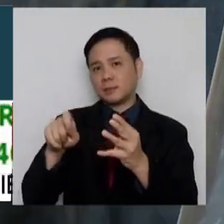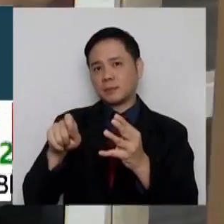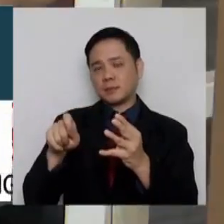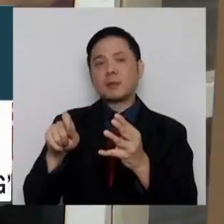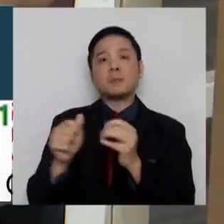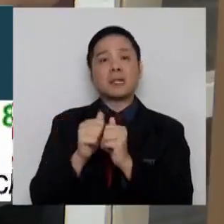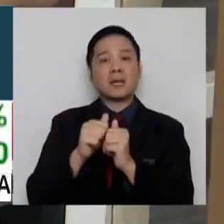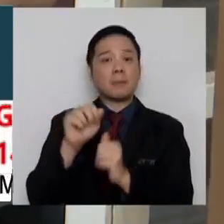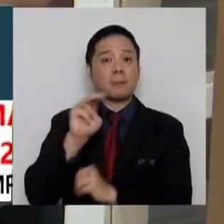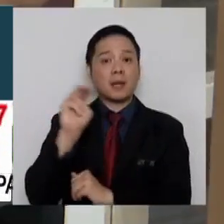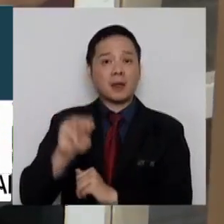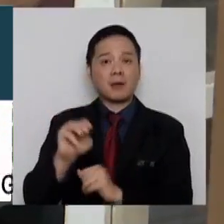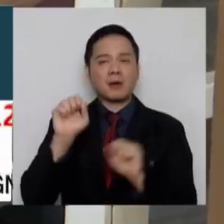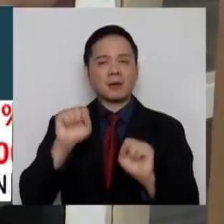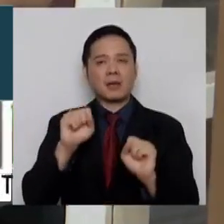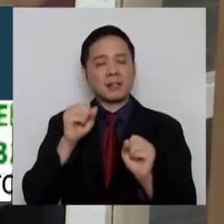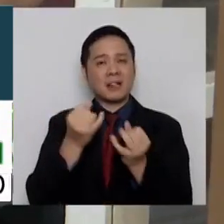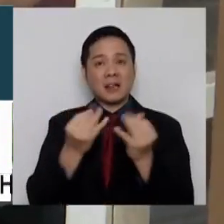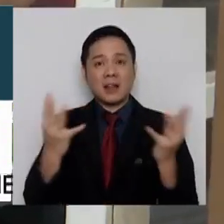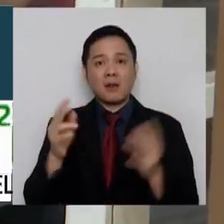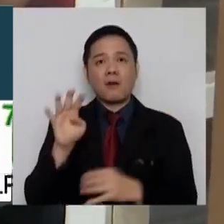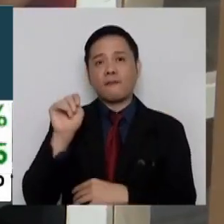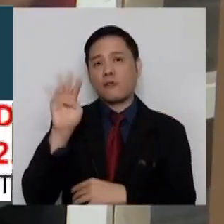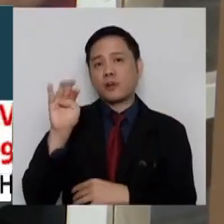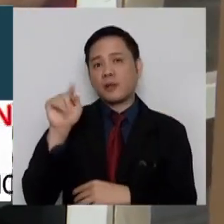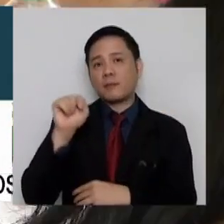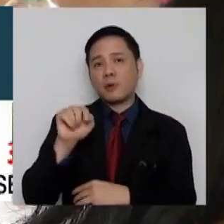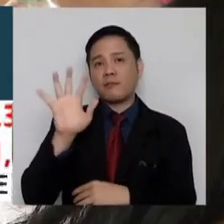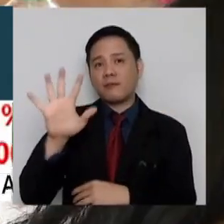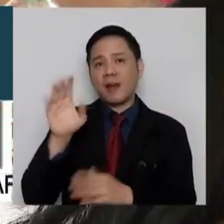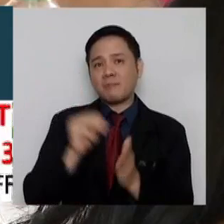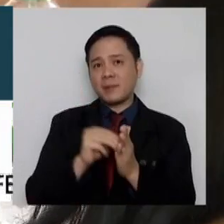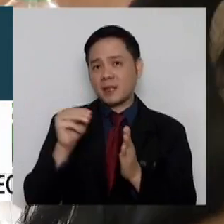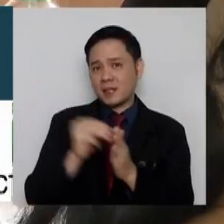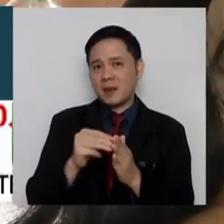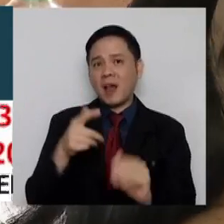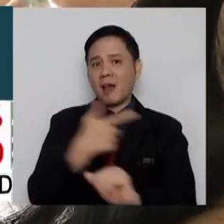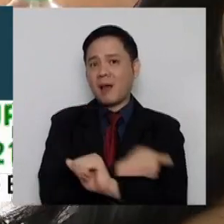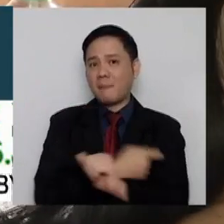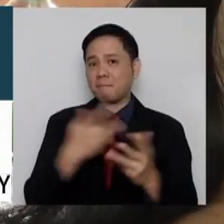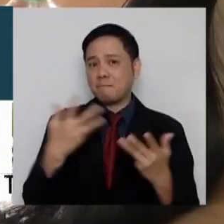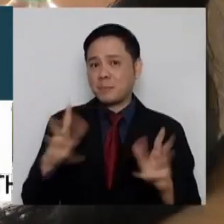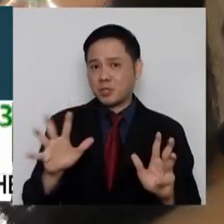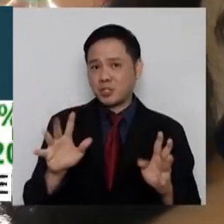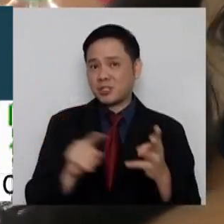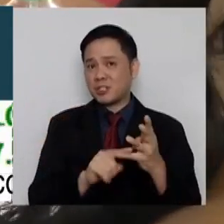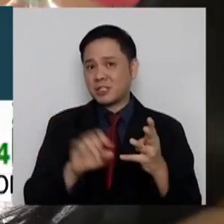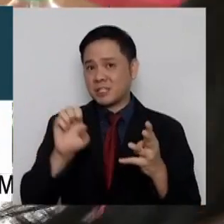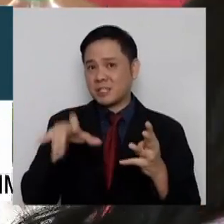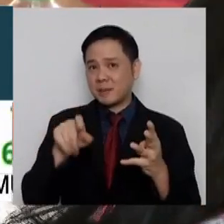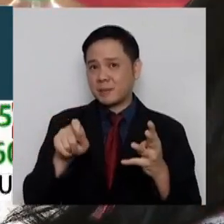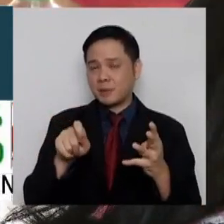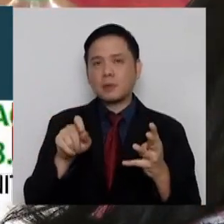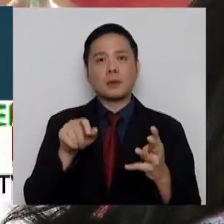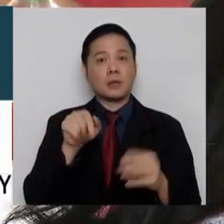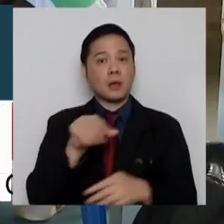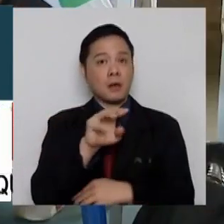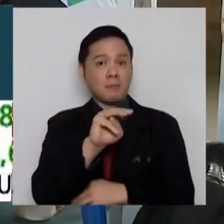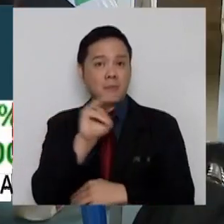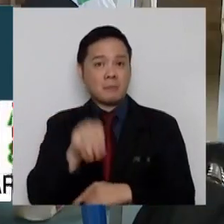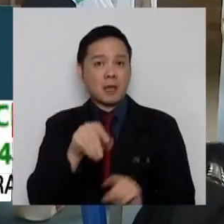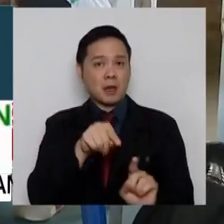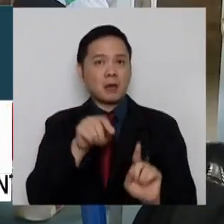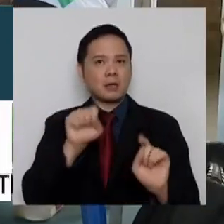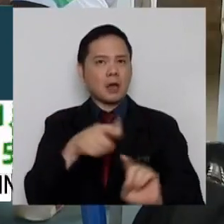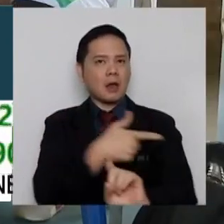hit 14.5 million vaccine doses by then. And he points out Metro Manila is now able to inoculate